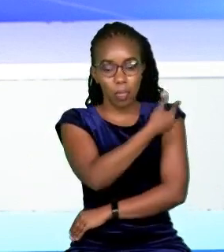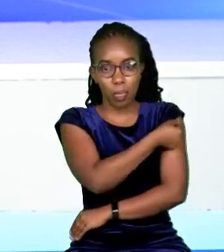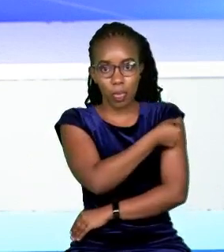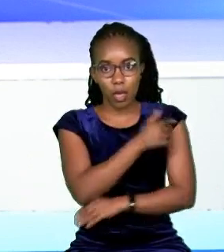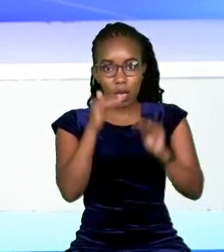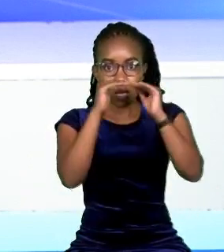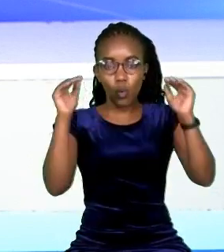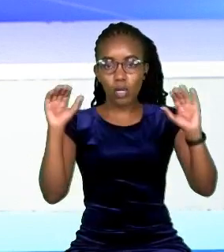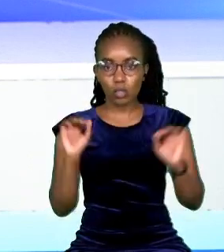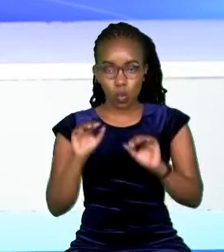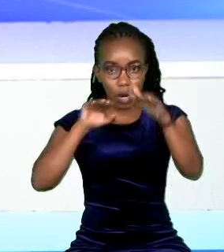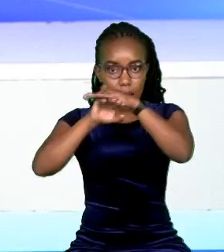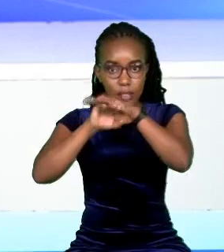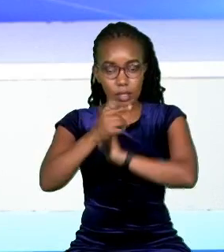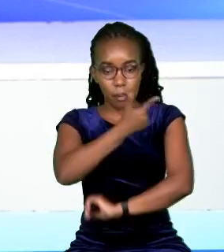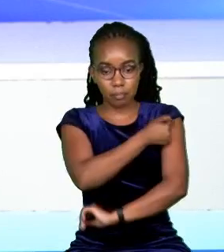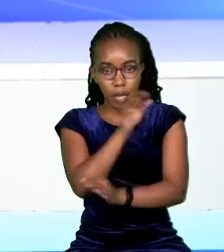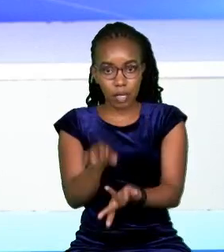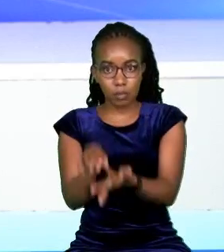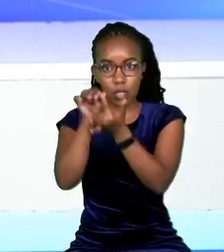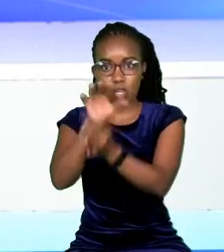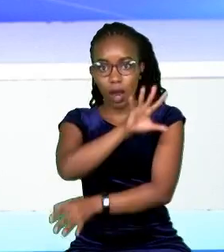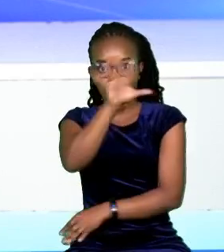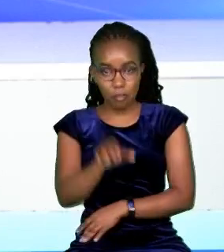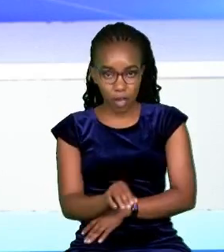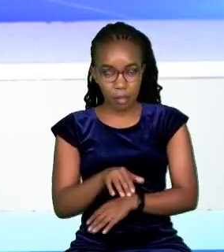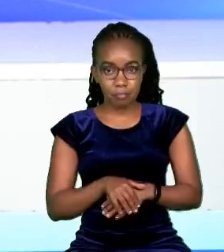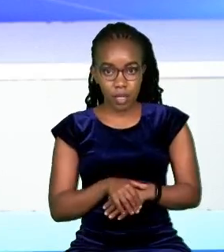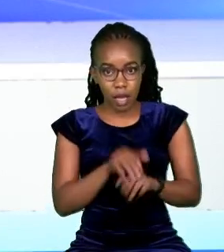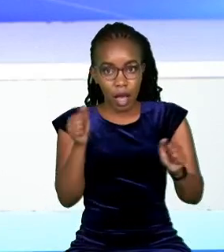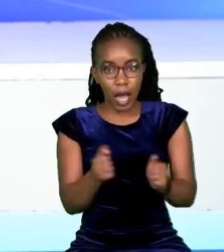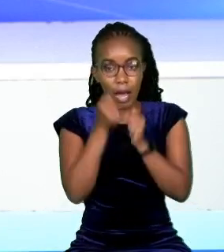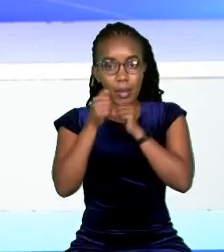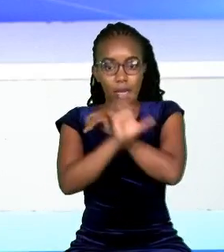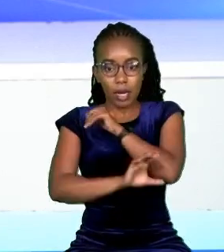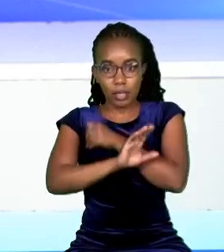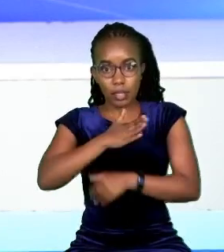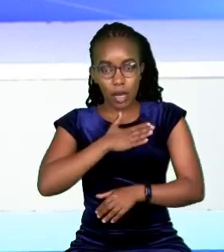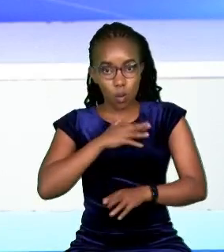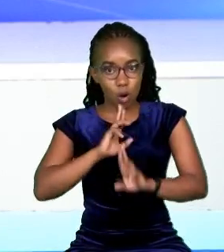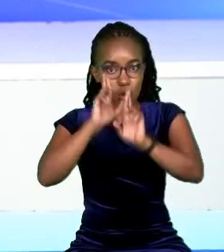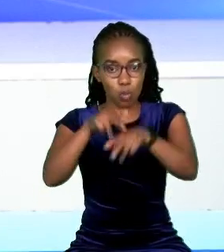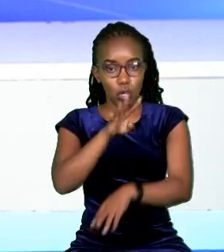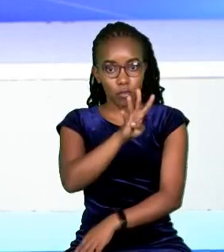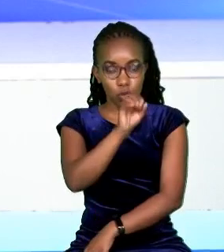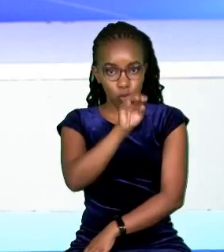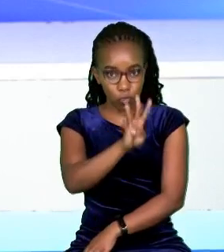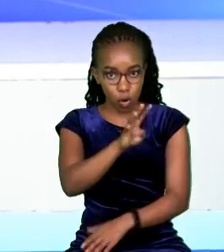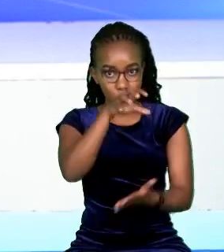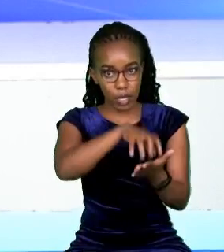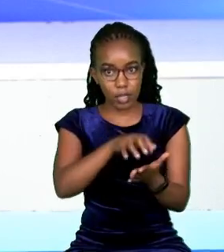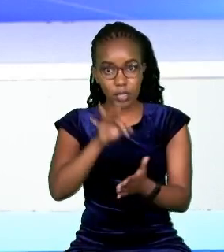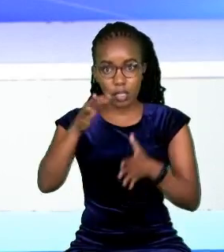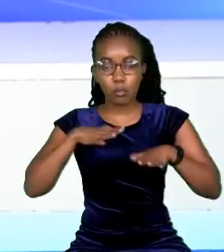inequality in access of vaccines, especially within the African continent. This comes as the country records 404 positive cases, 3 deaths